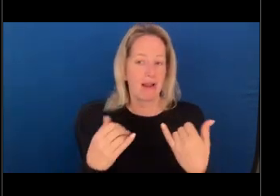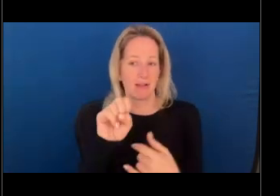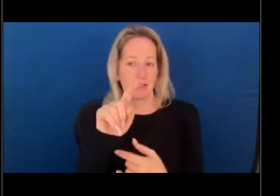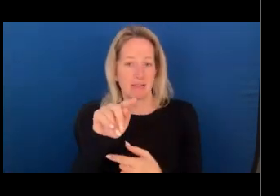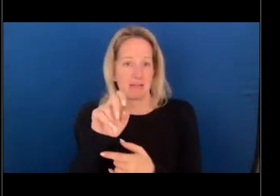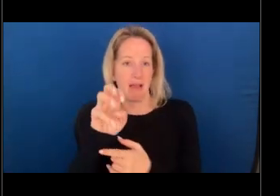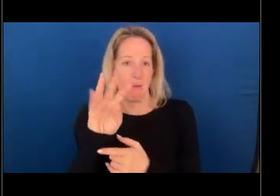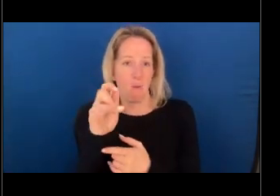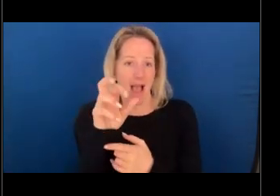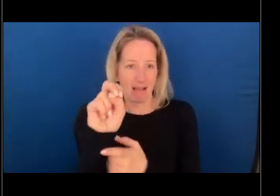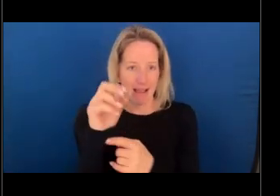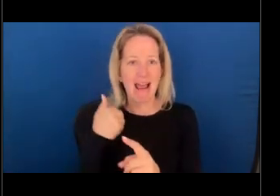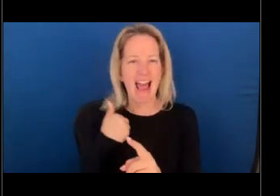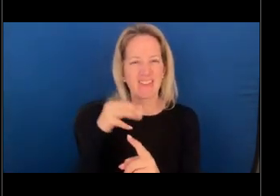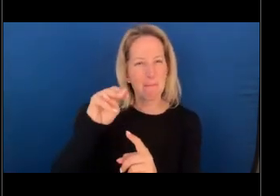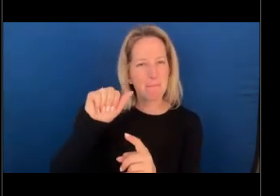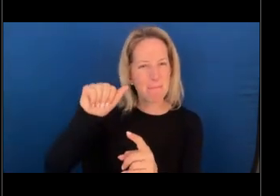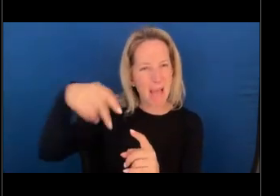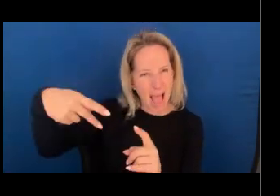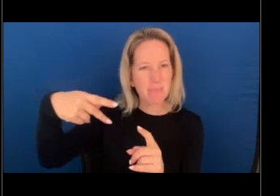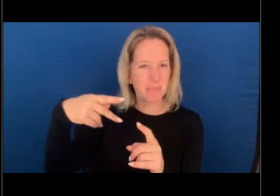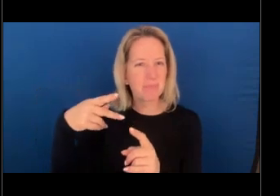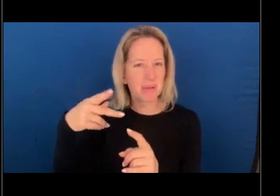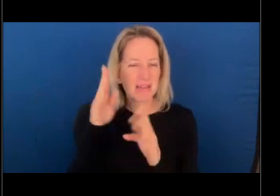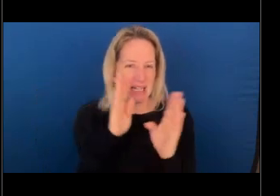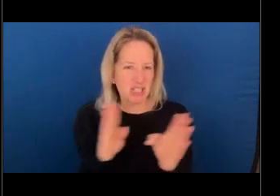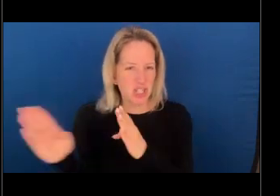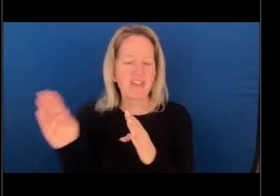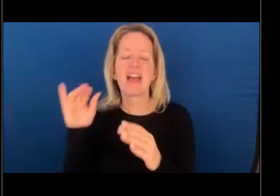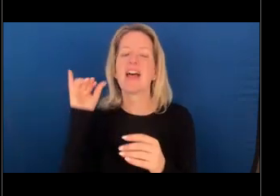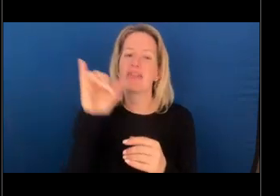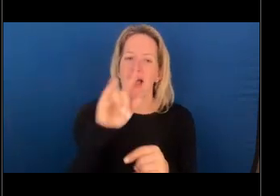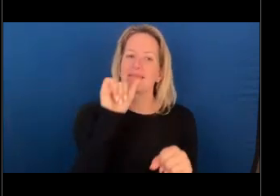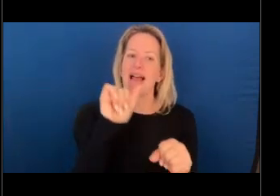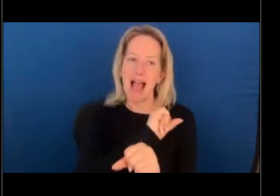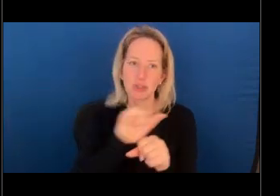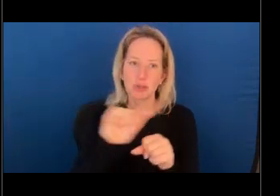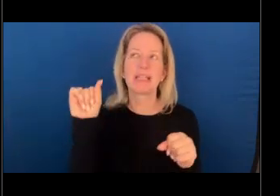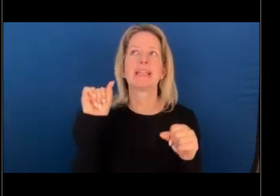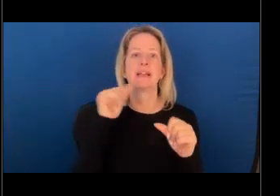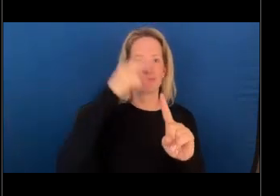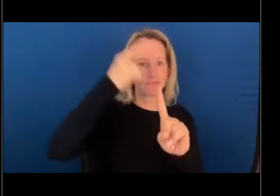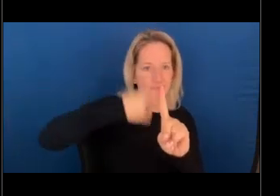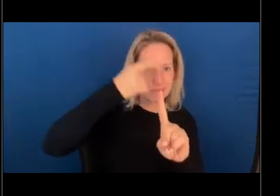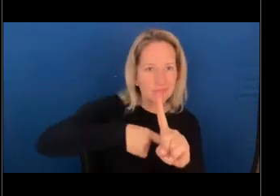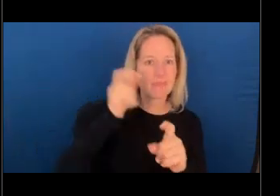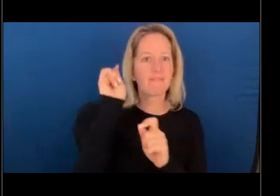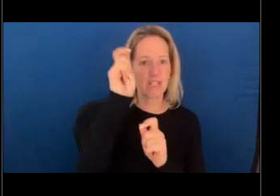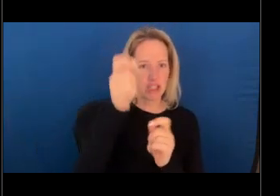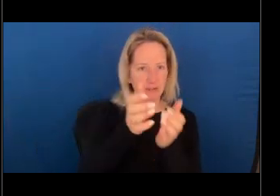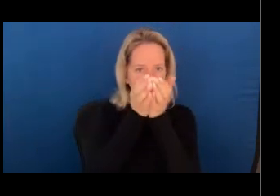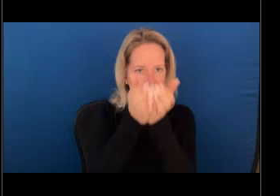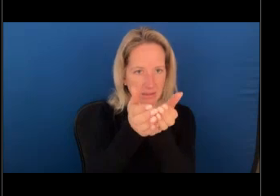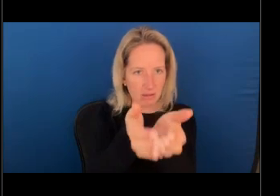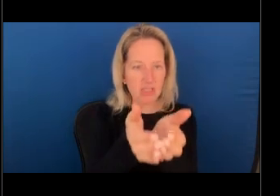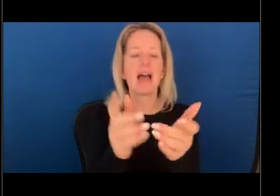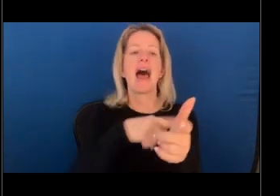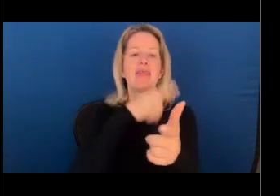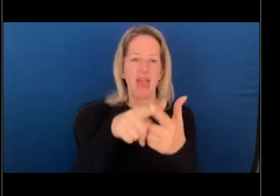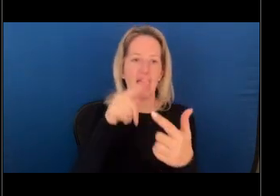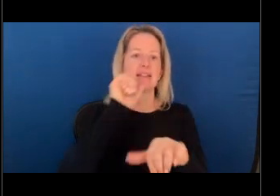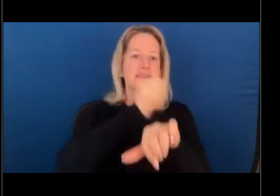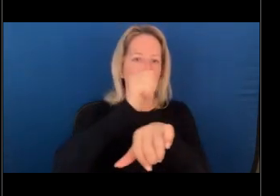Initiative, which is actually chartering fishing vessels to assist in creating side scan sonar